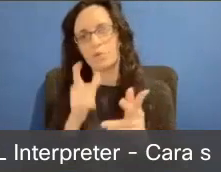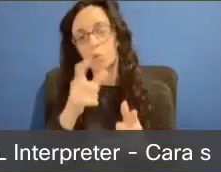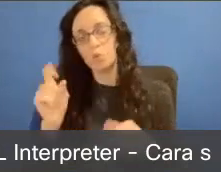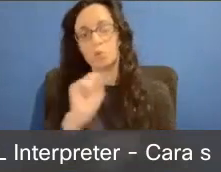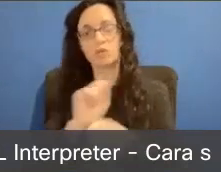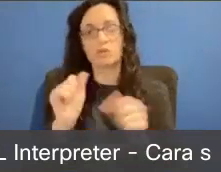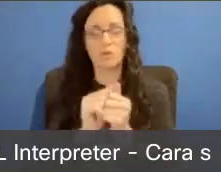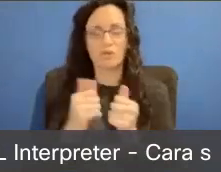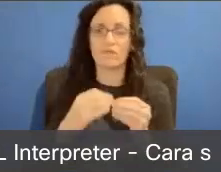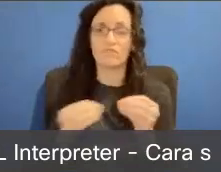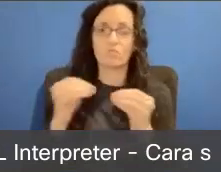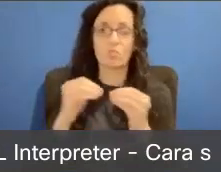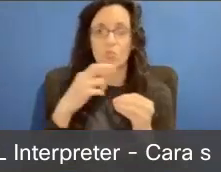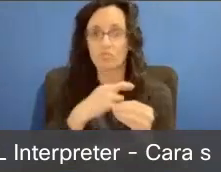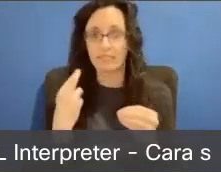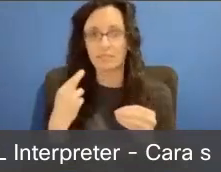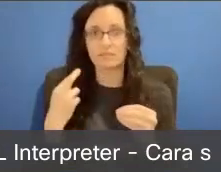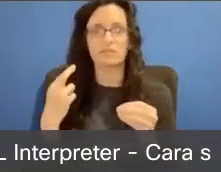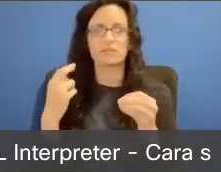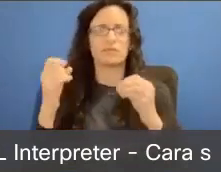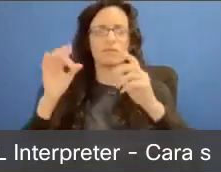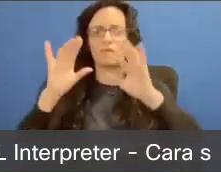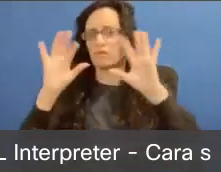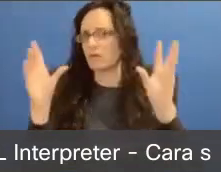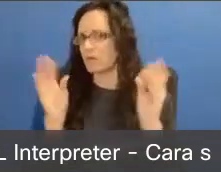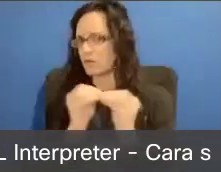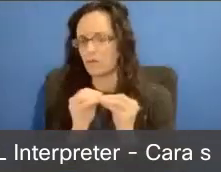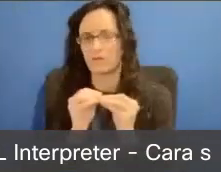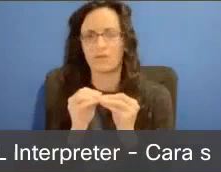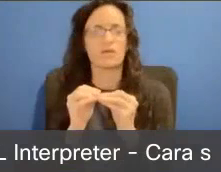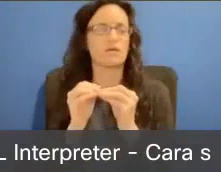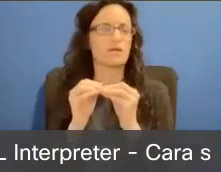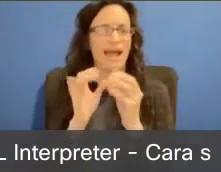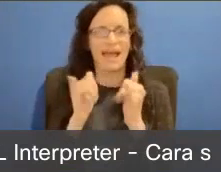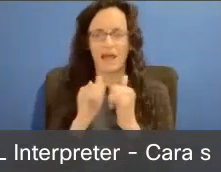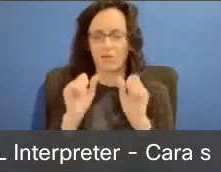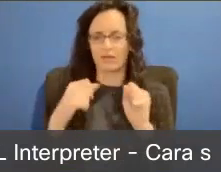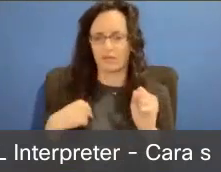that together then to understand how a suicidal event could unfold?